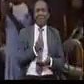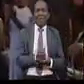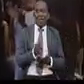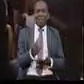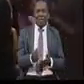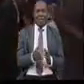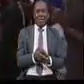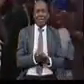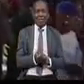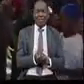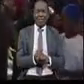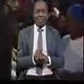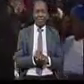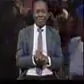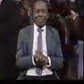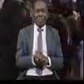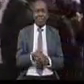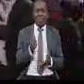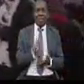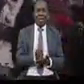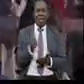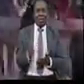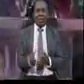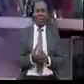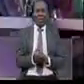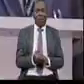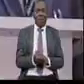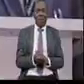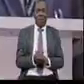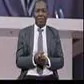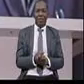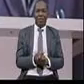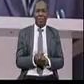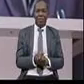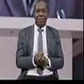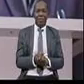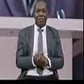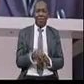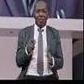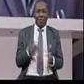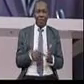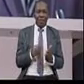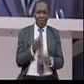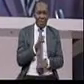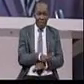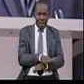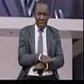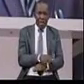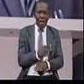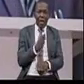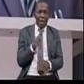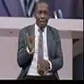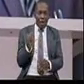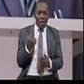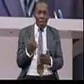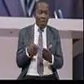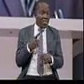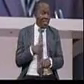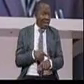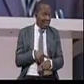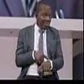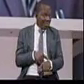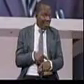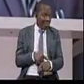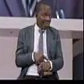Yeah. Amen. This evening, by what time? Be there before